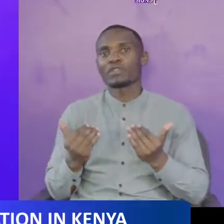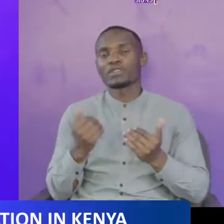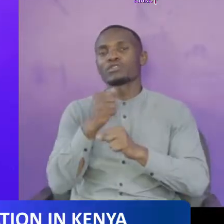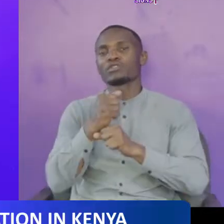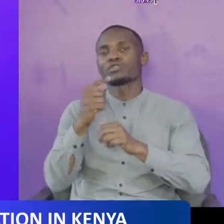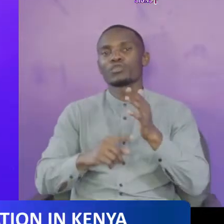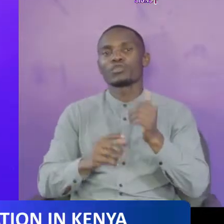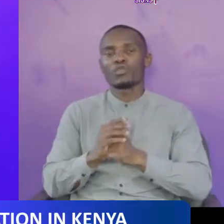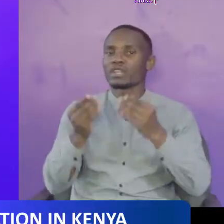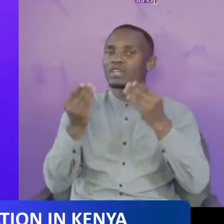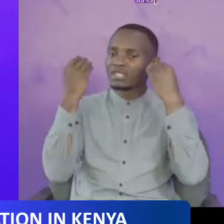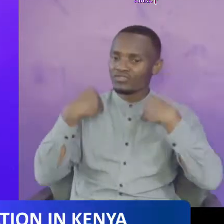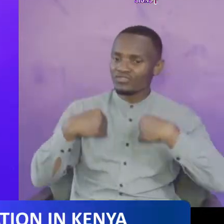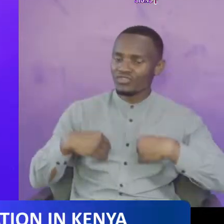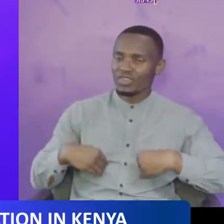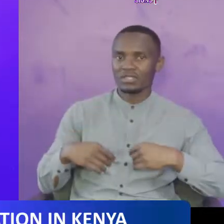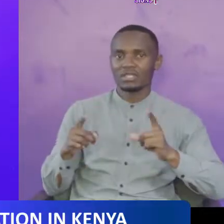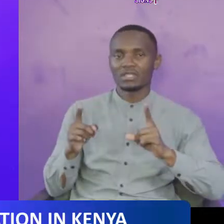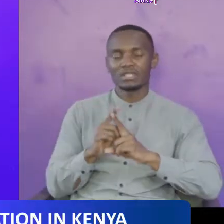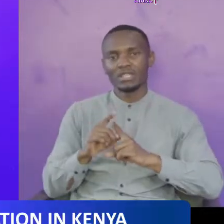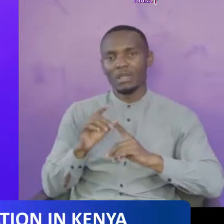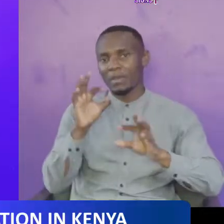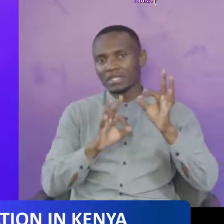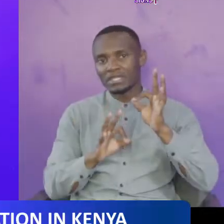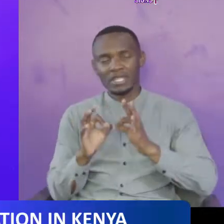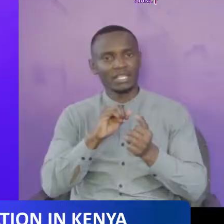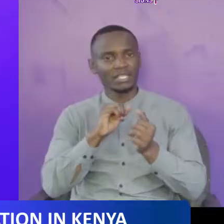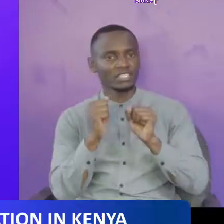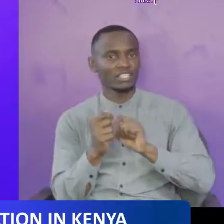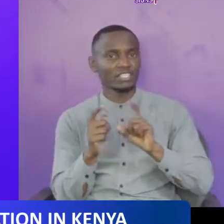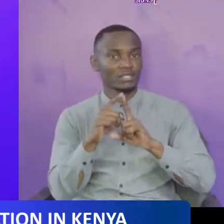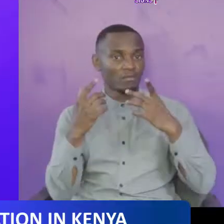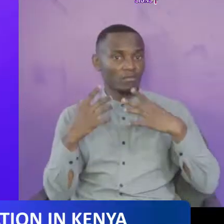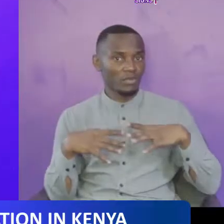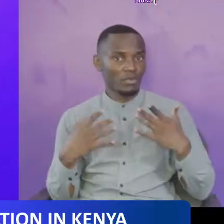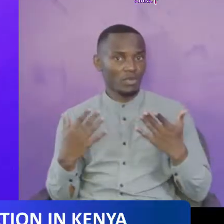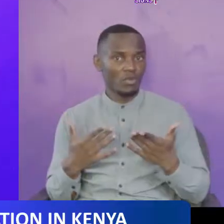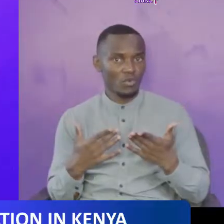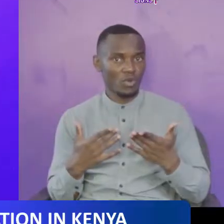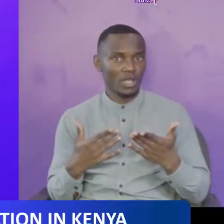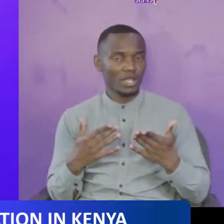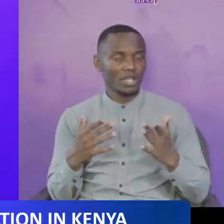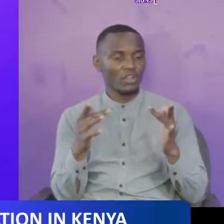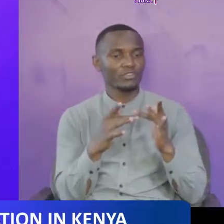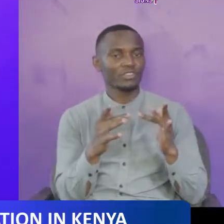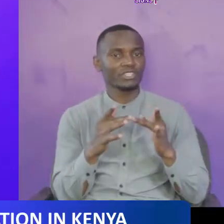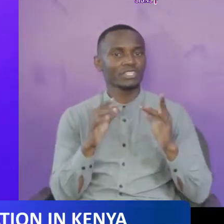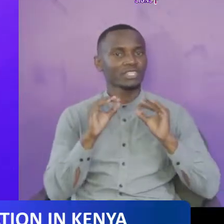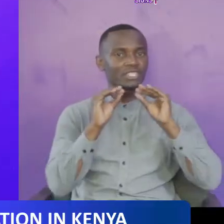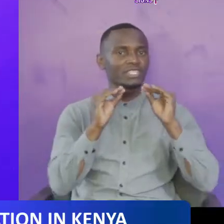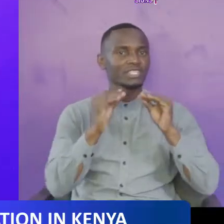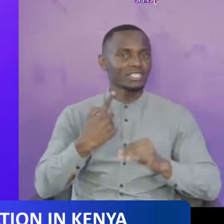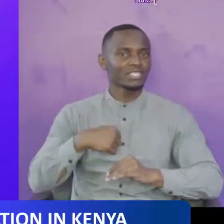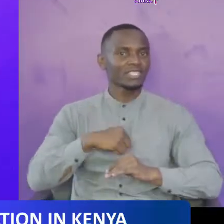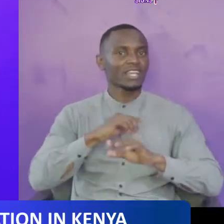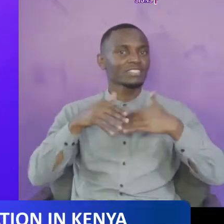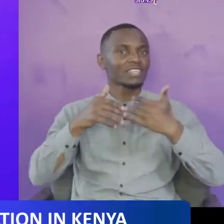ever changing. Styles of food is always changing. People are now on the internet teaching us how to cook chapo. Chapo, which your